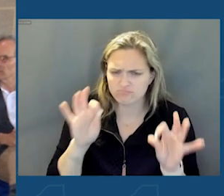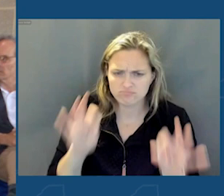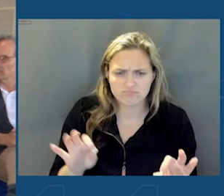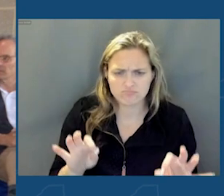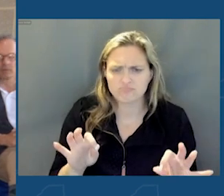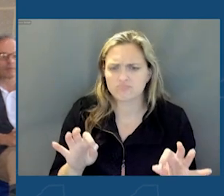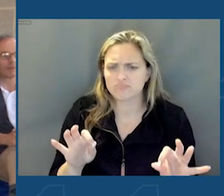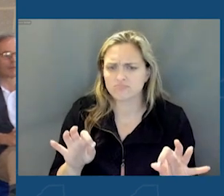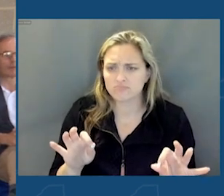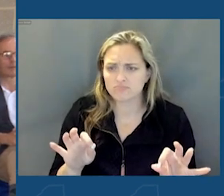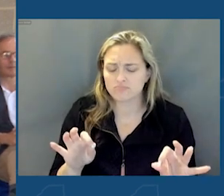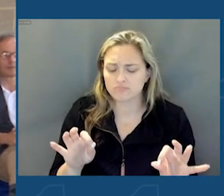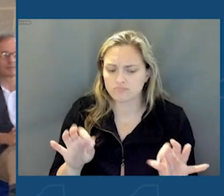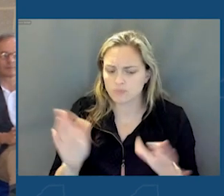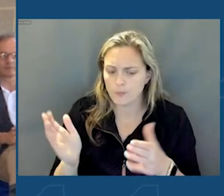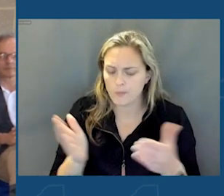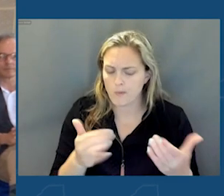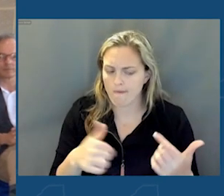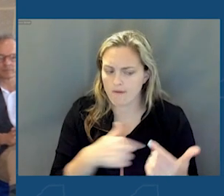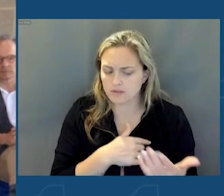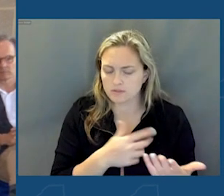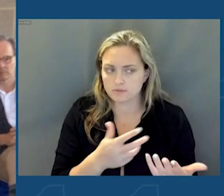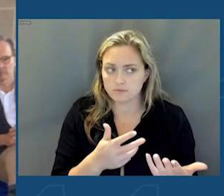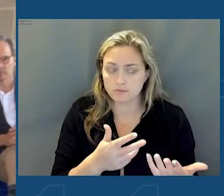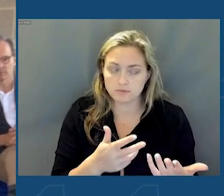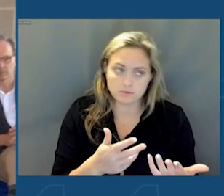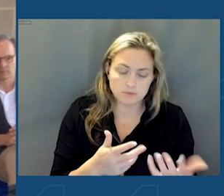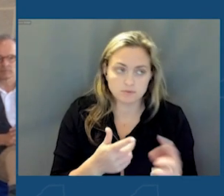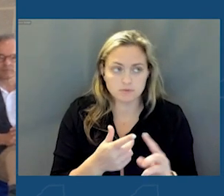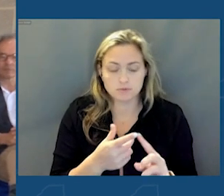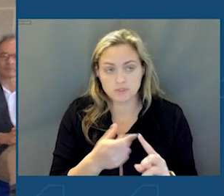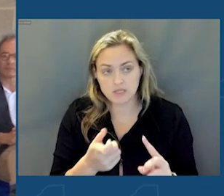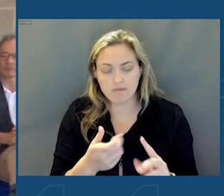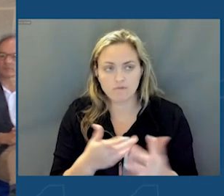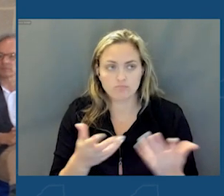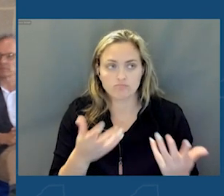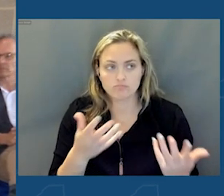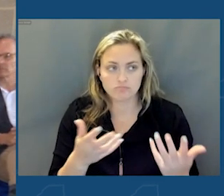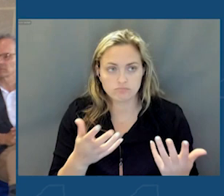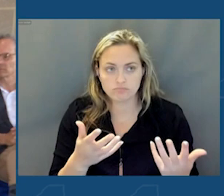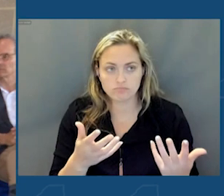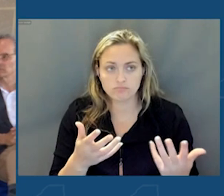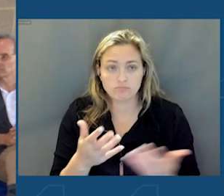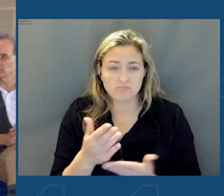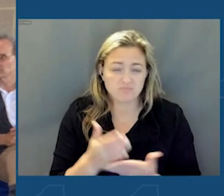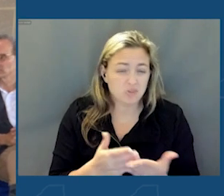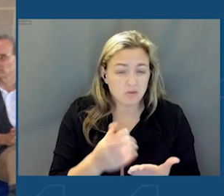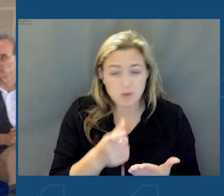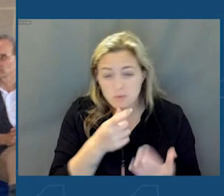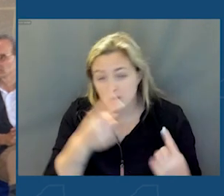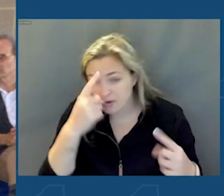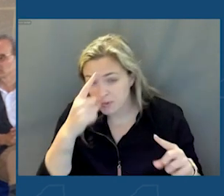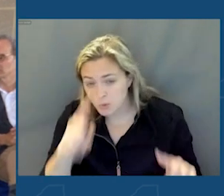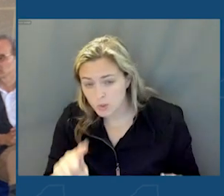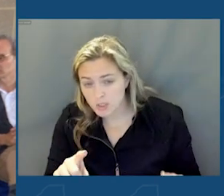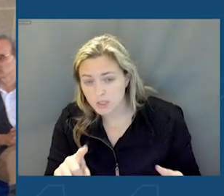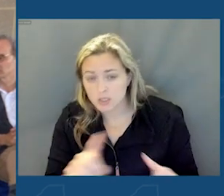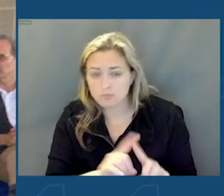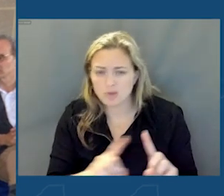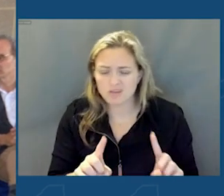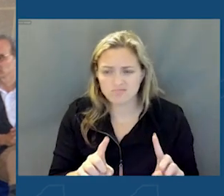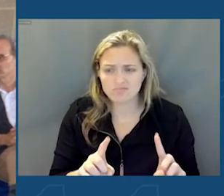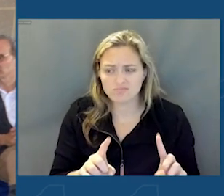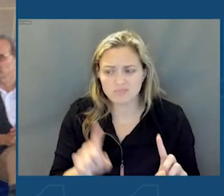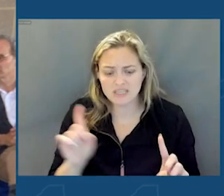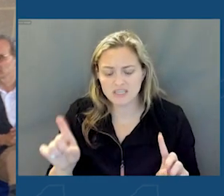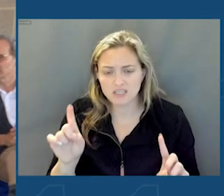brought us, I say from on high. Some may not agree with me, but he has